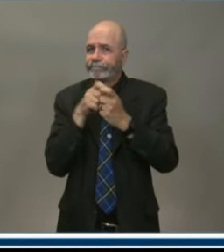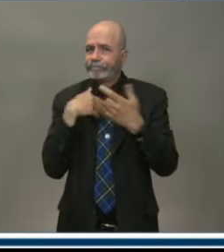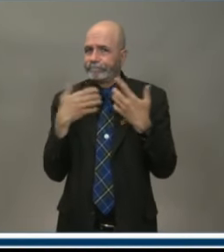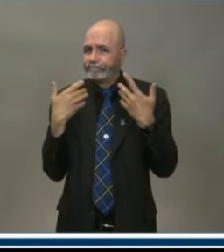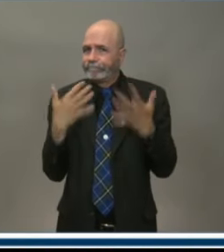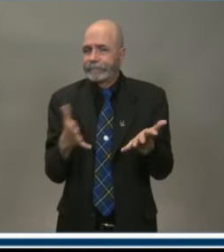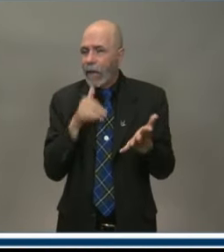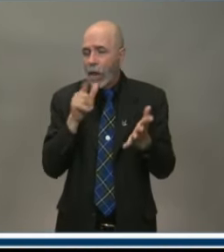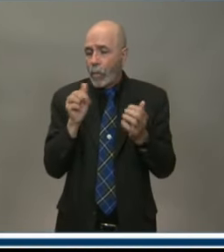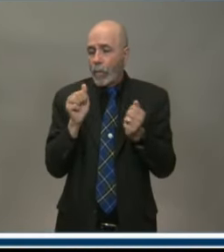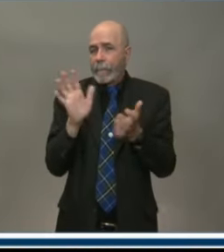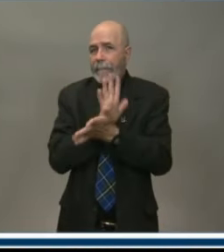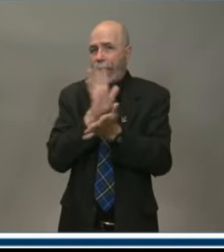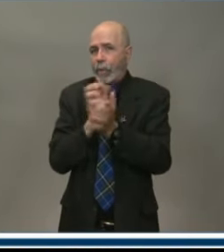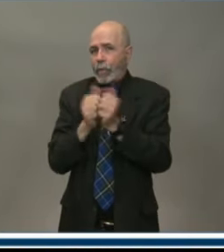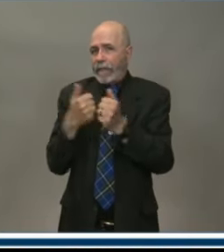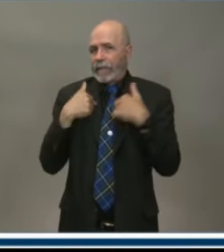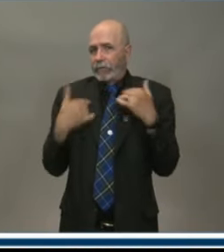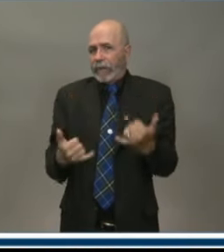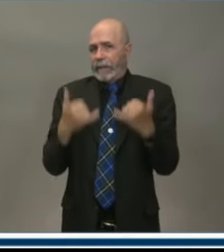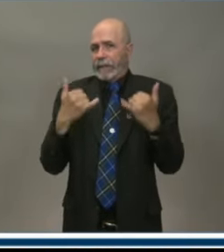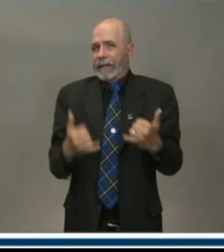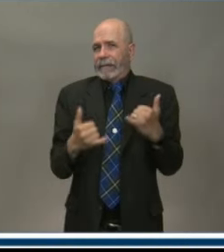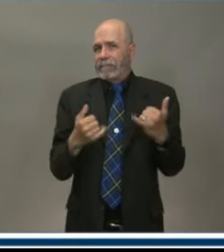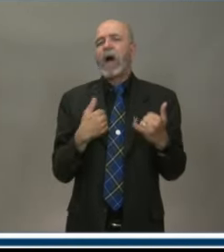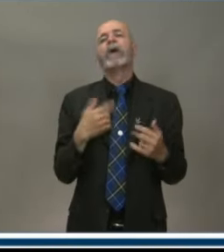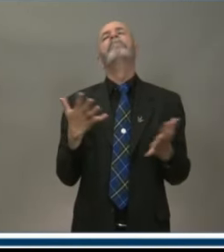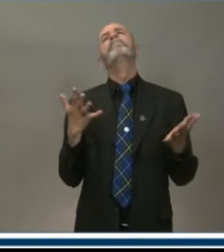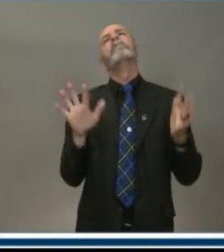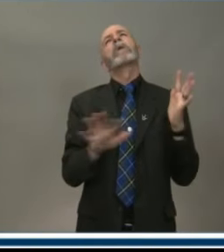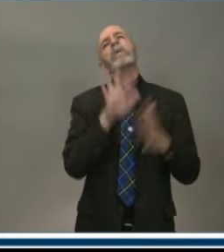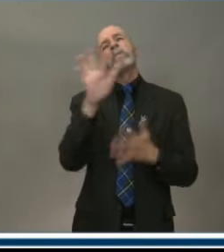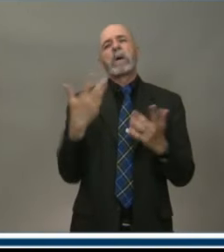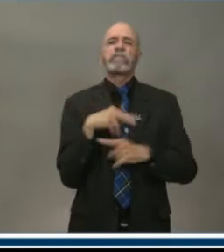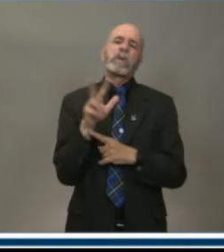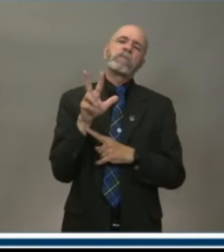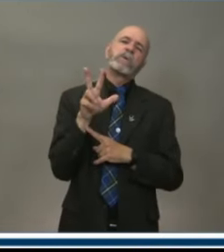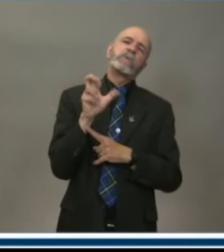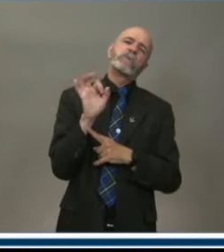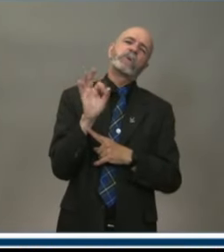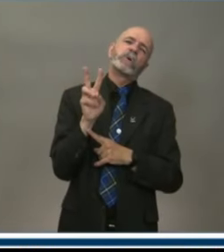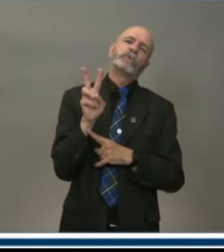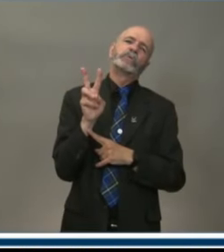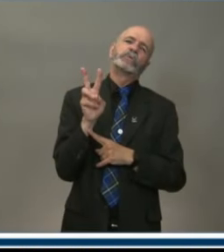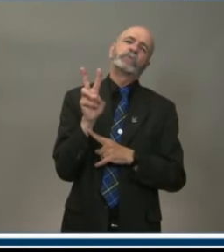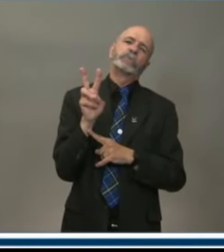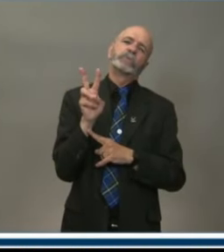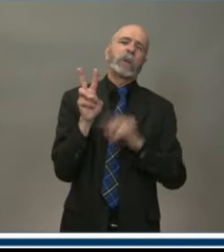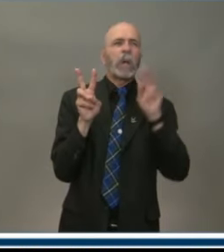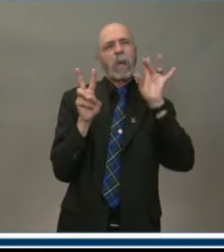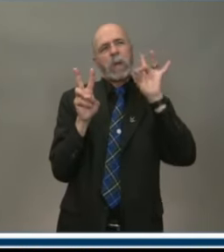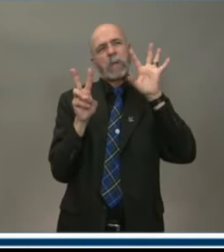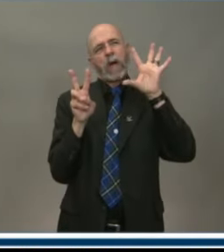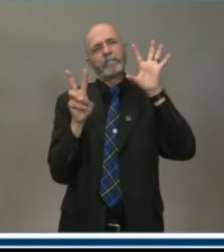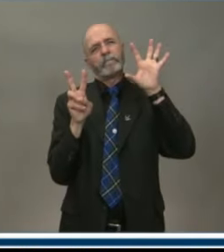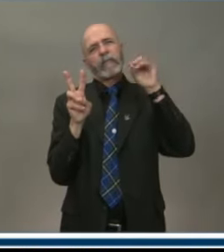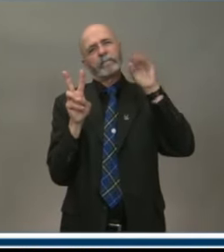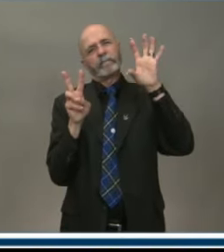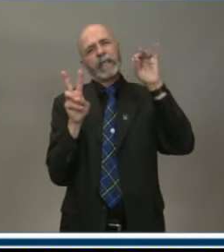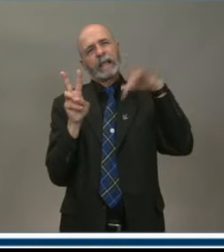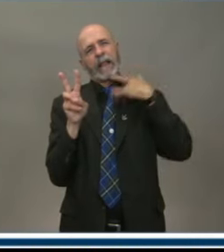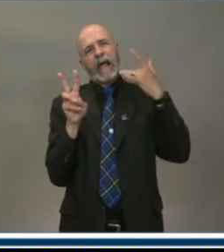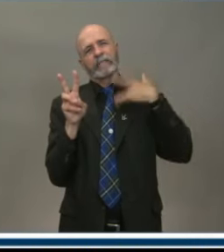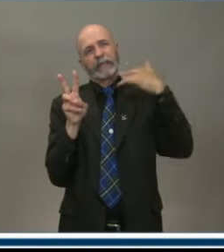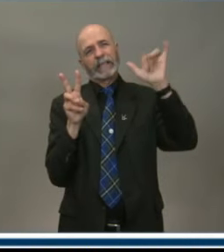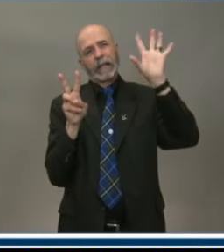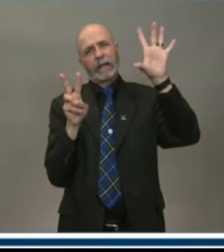do the math. If you subtract 392 from 850, that'll give you the number of active cases. The 392 is the number